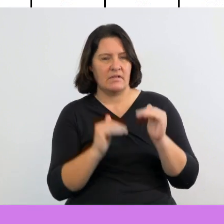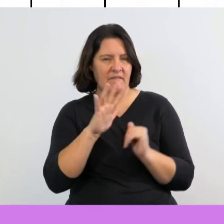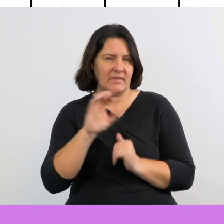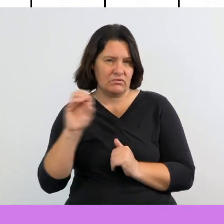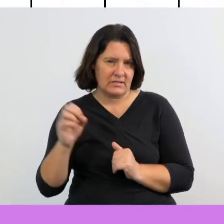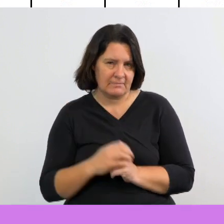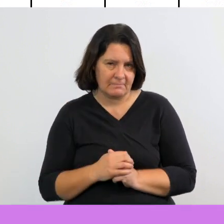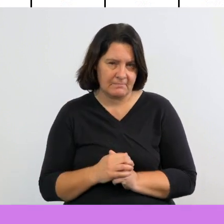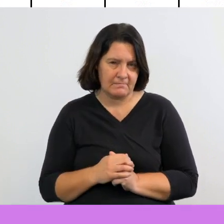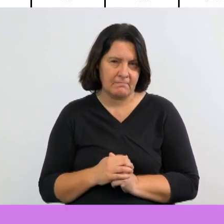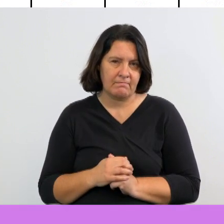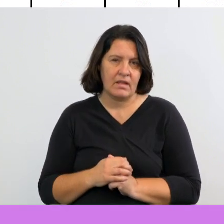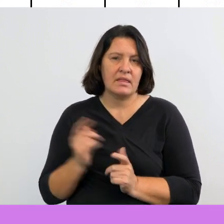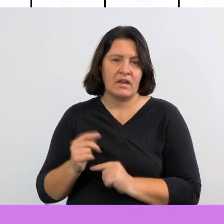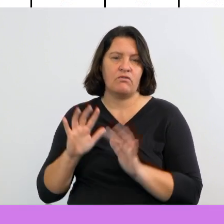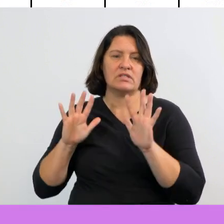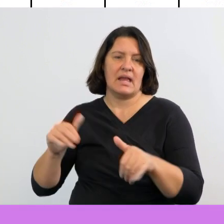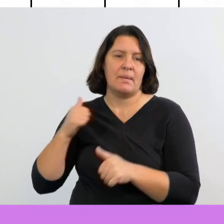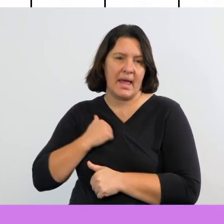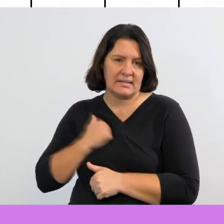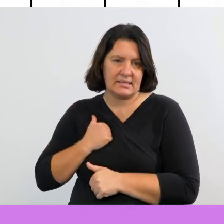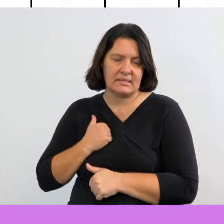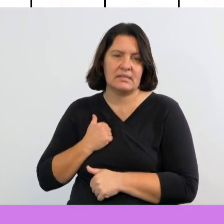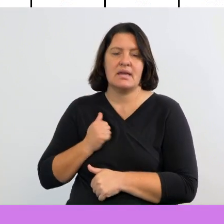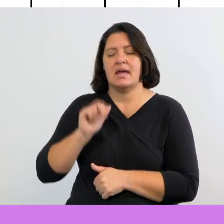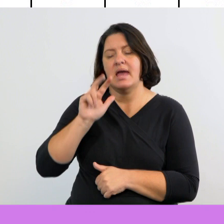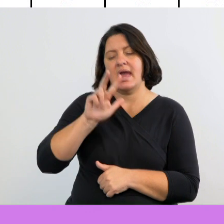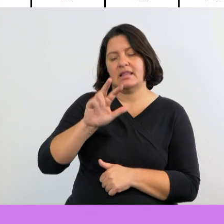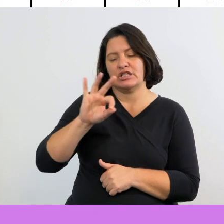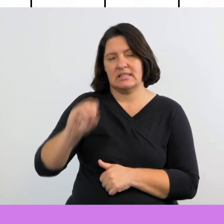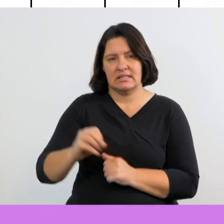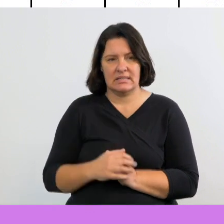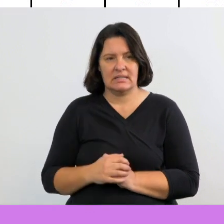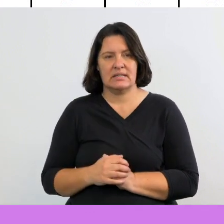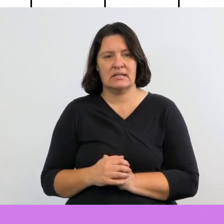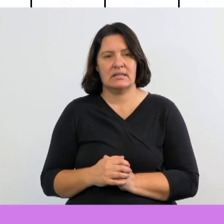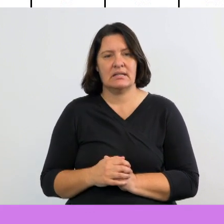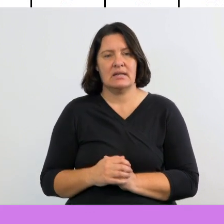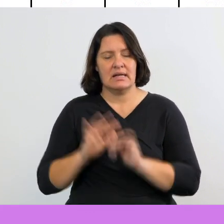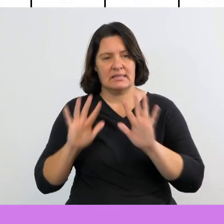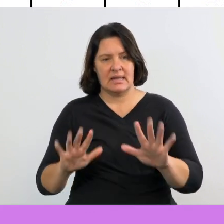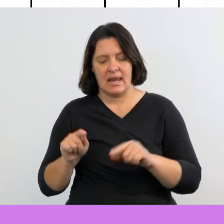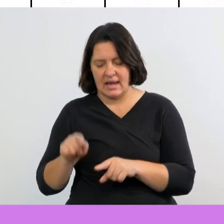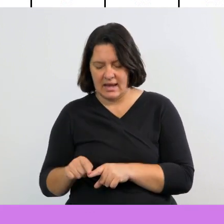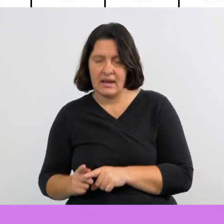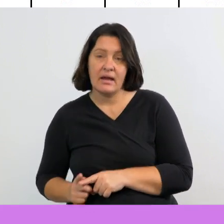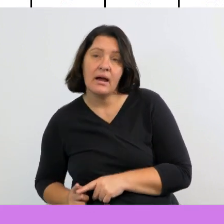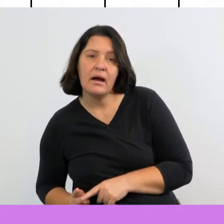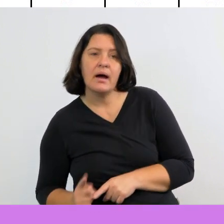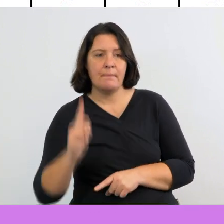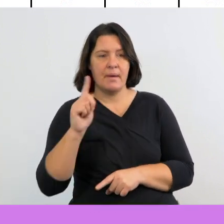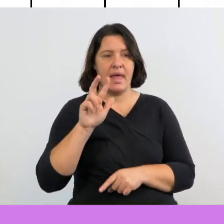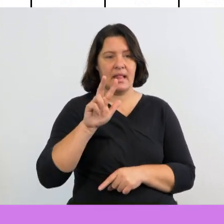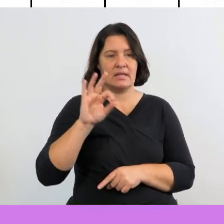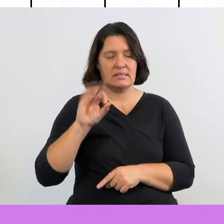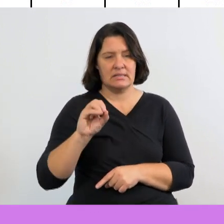just below 500. Okay, then for 10 bags, it will be 830. So I'm going to go, that will be 10. Yes, number